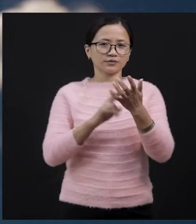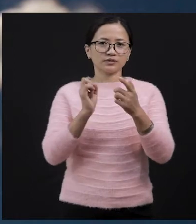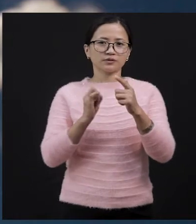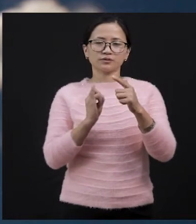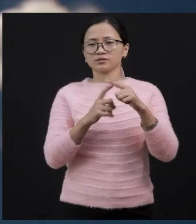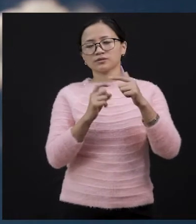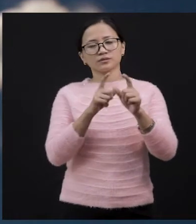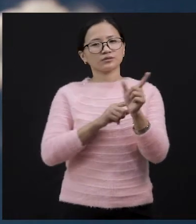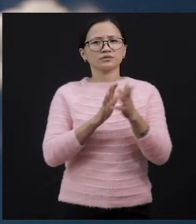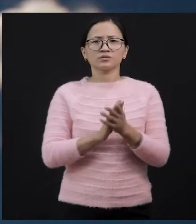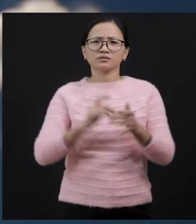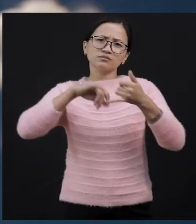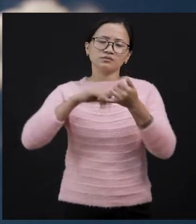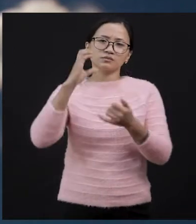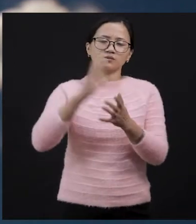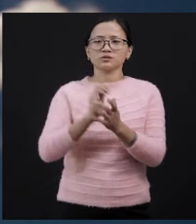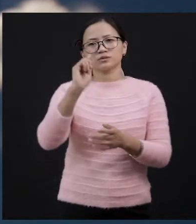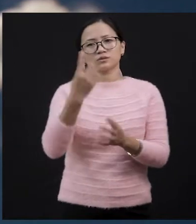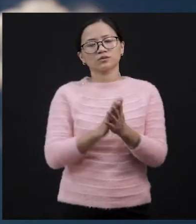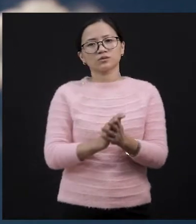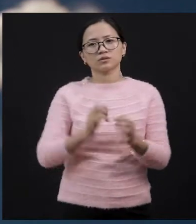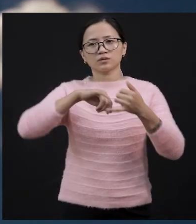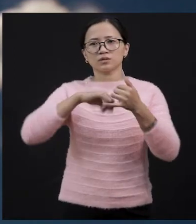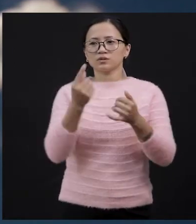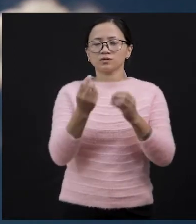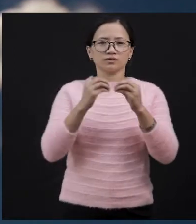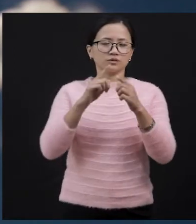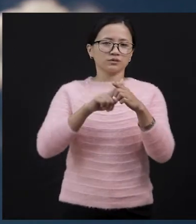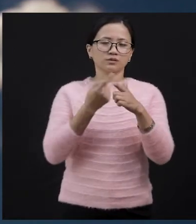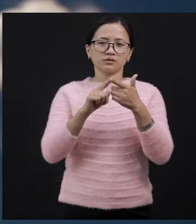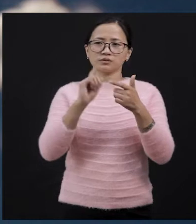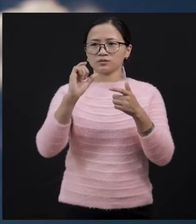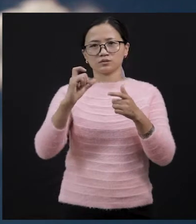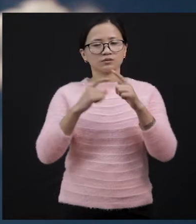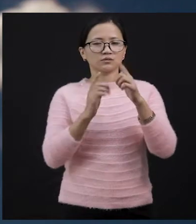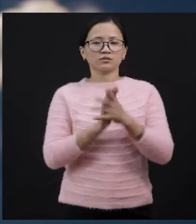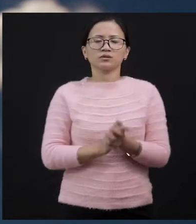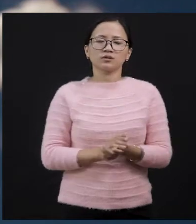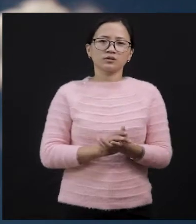Because science is one subject that